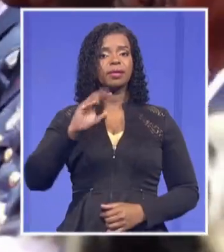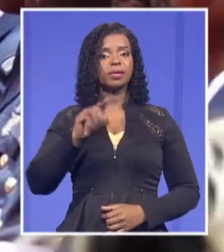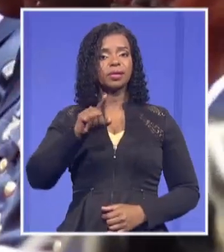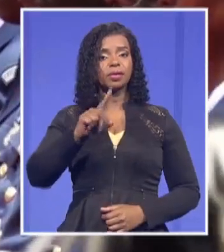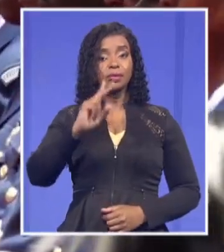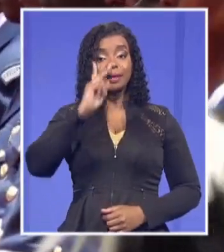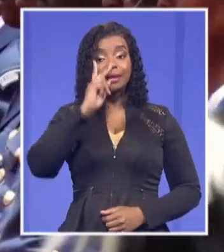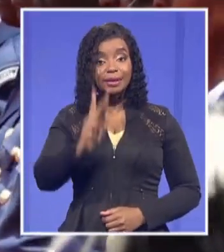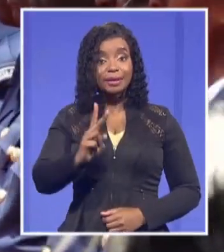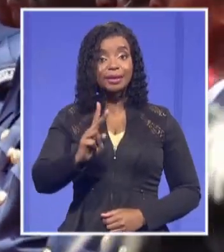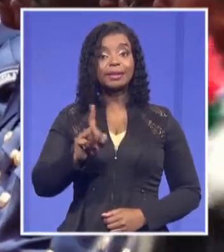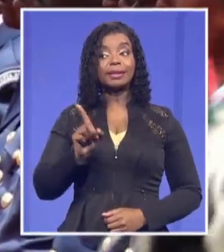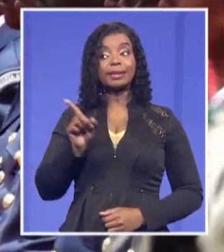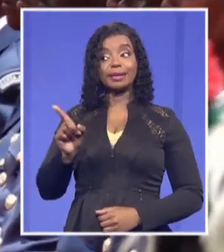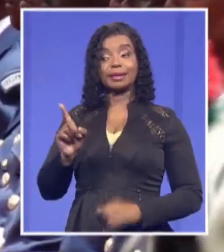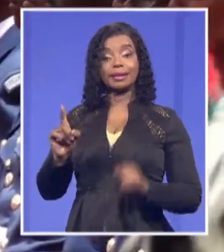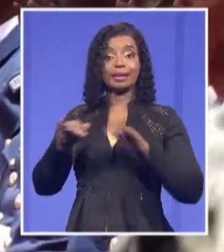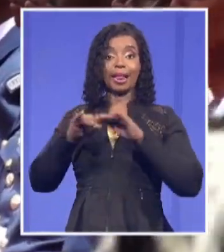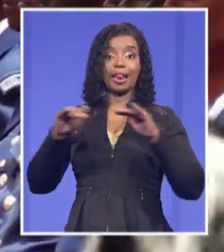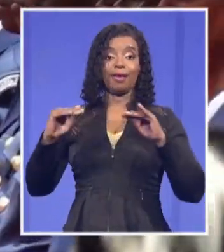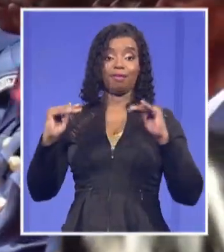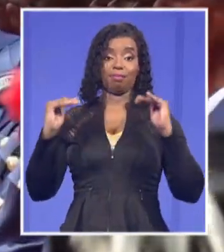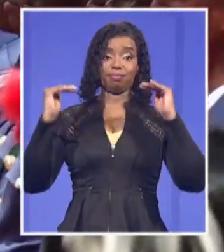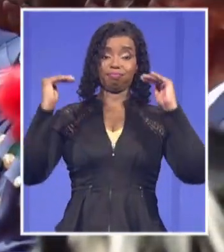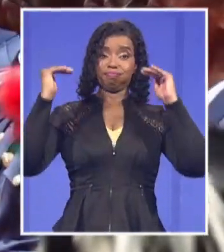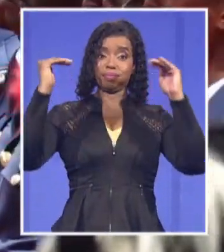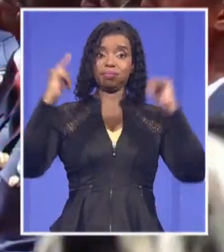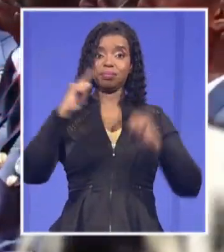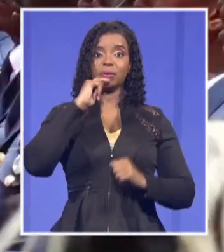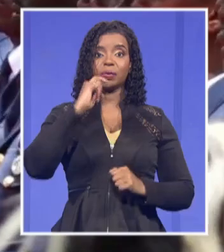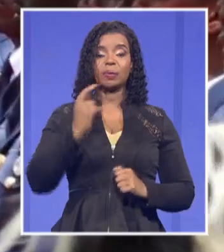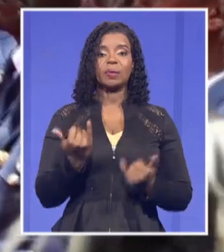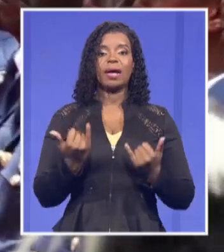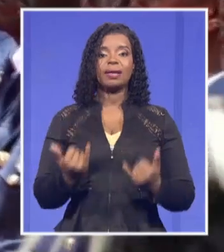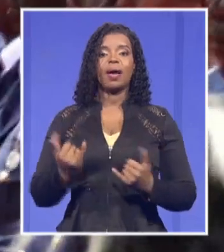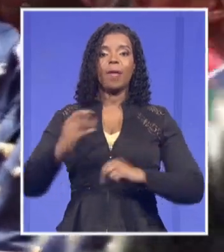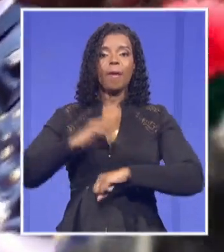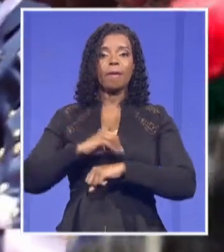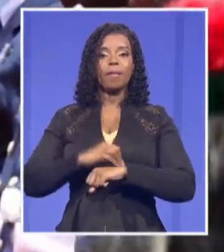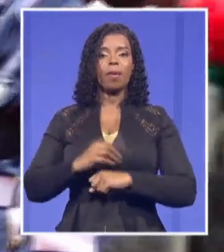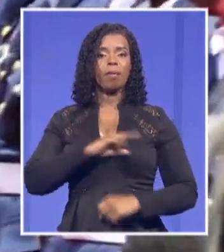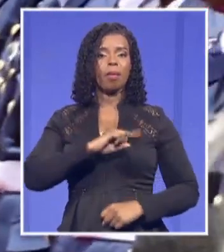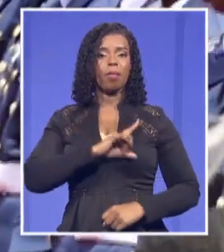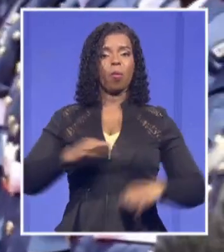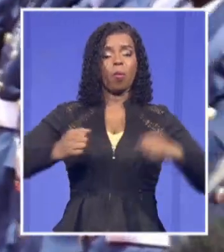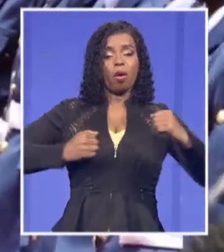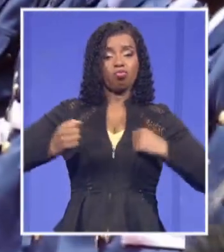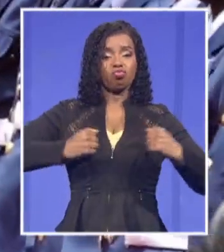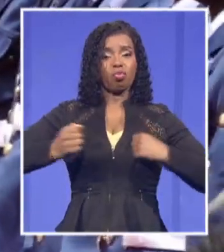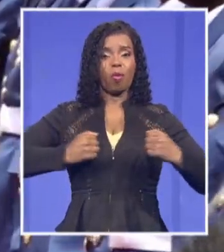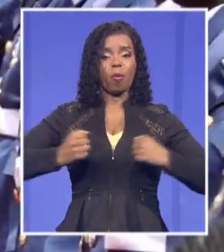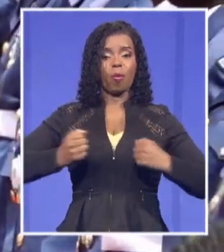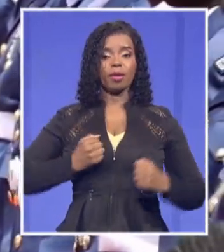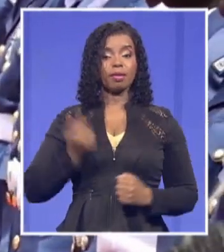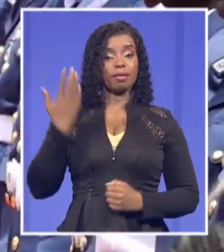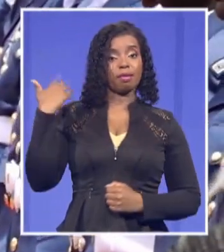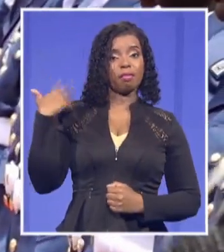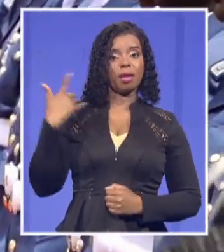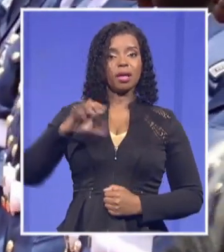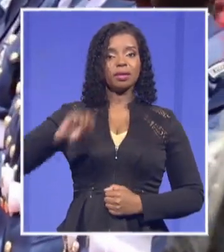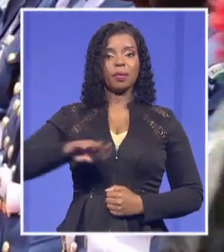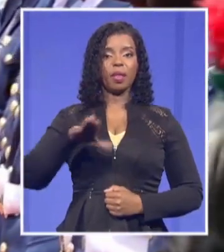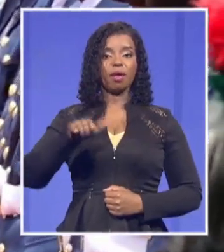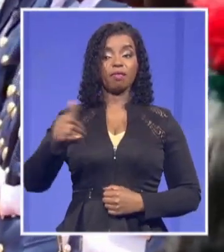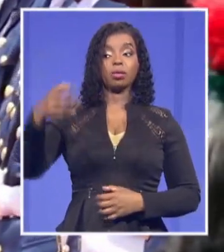even at that level, we work together. You have a problem right now between Rwanda and DRC. South Africa was involved. Kenya